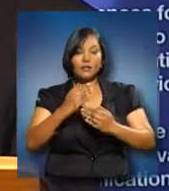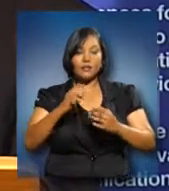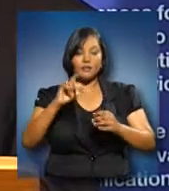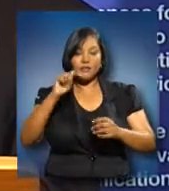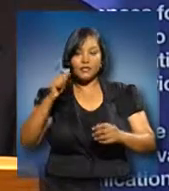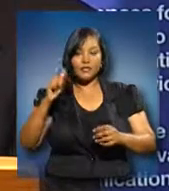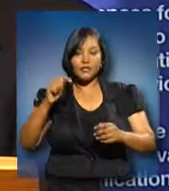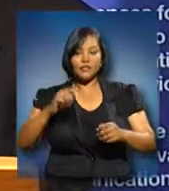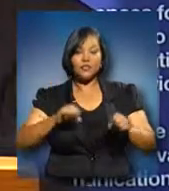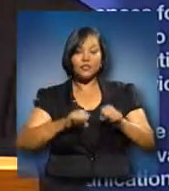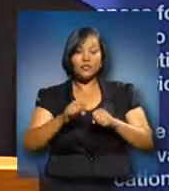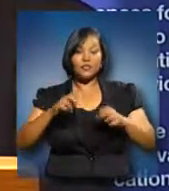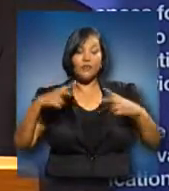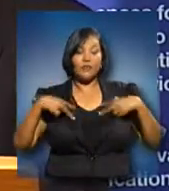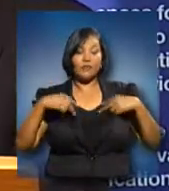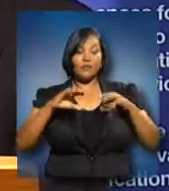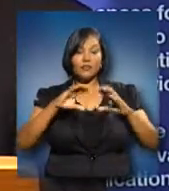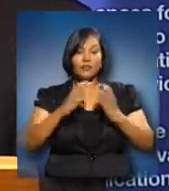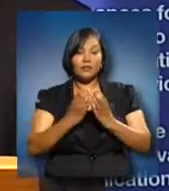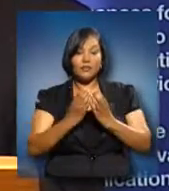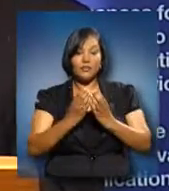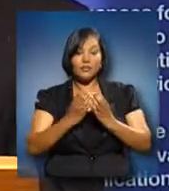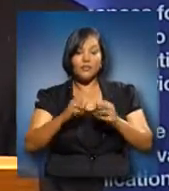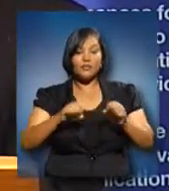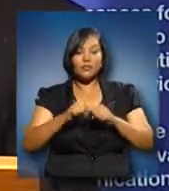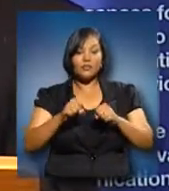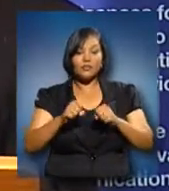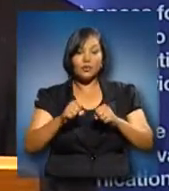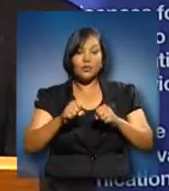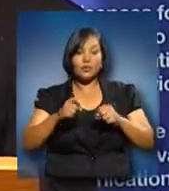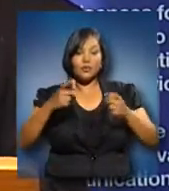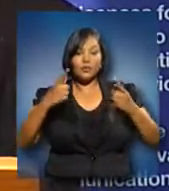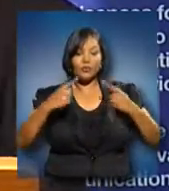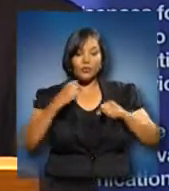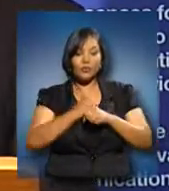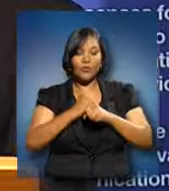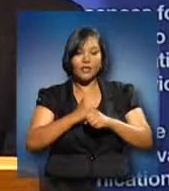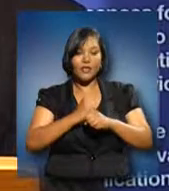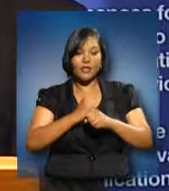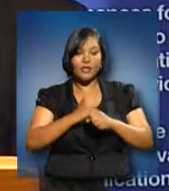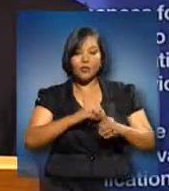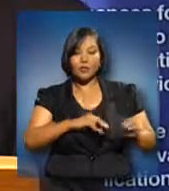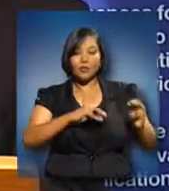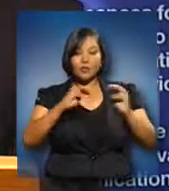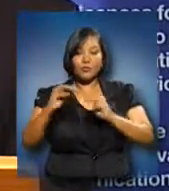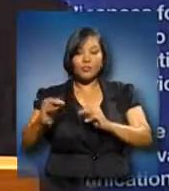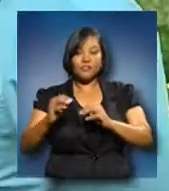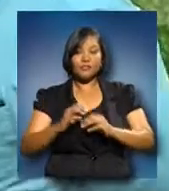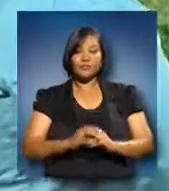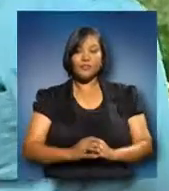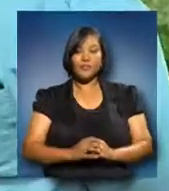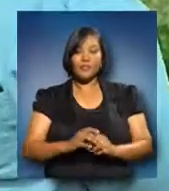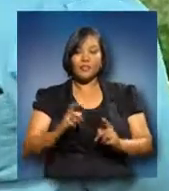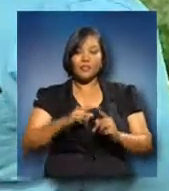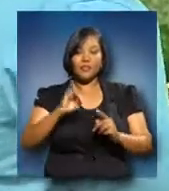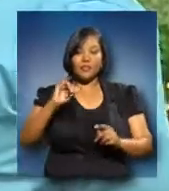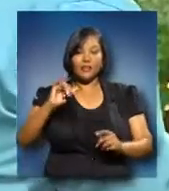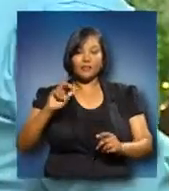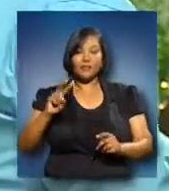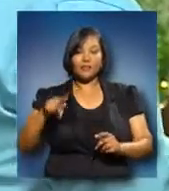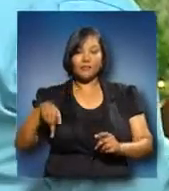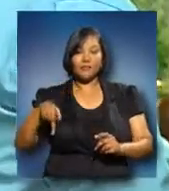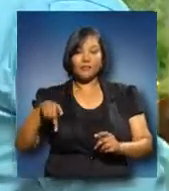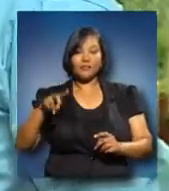close to completion. So within that context, a lot of work is being done in that space. Thank you. Ronald Mohammed